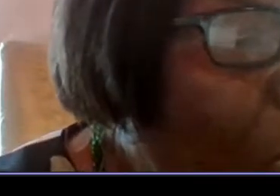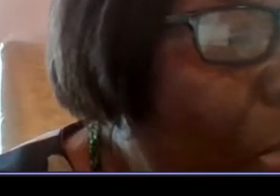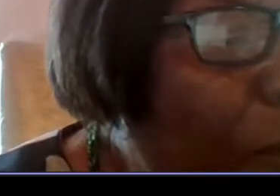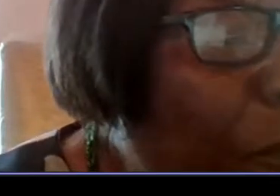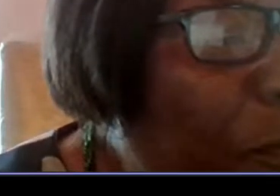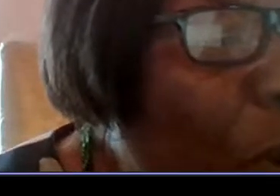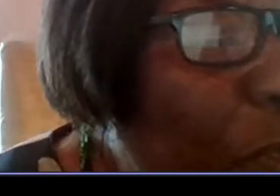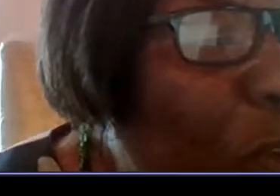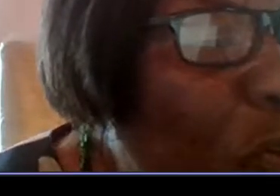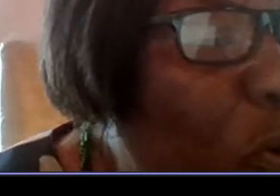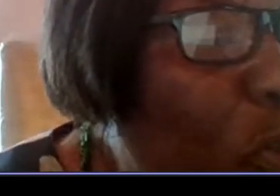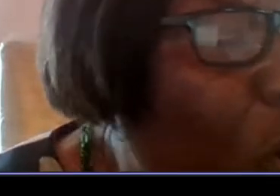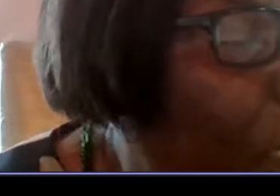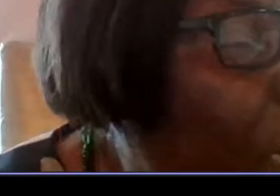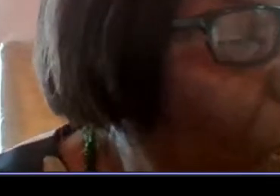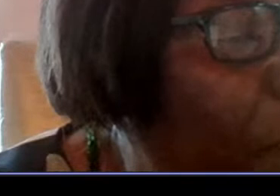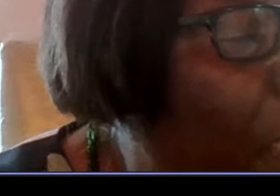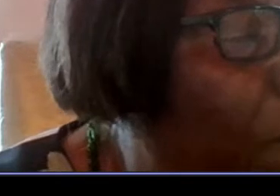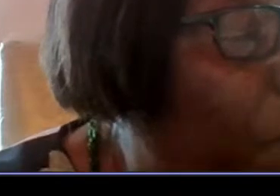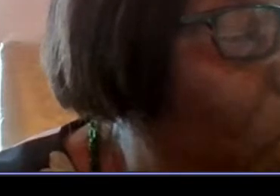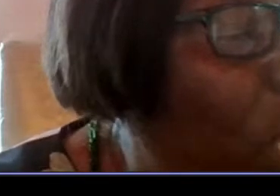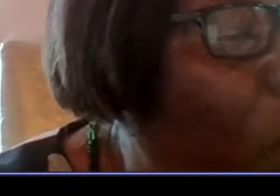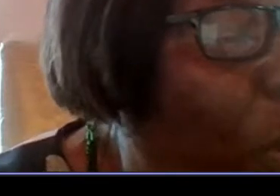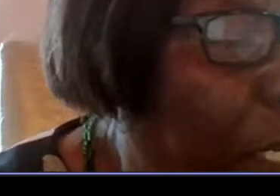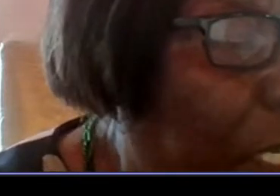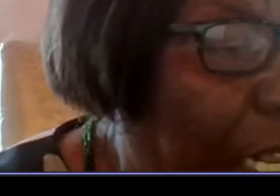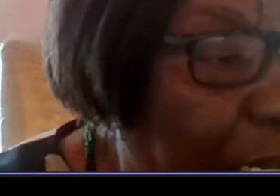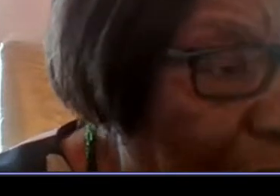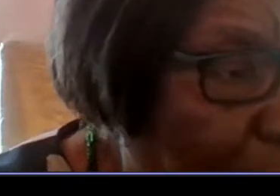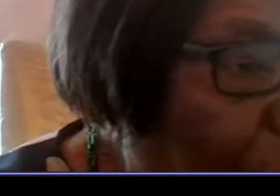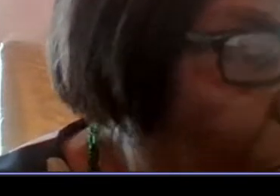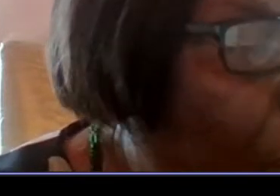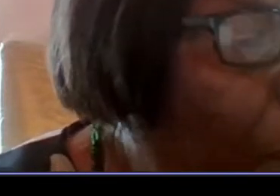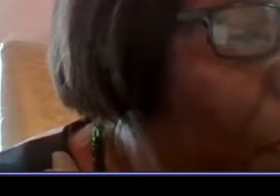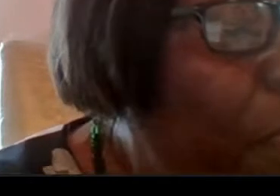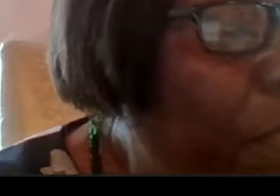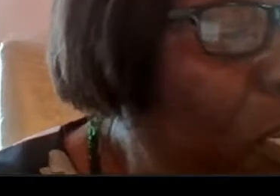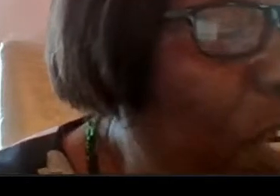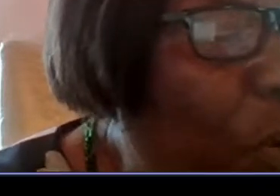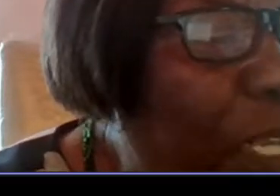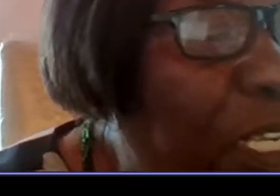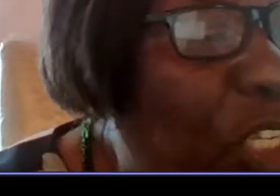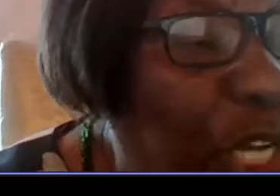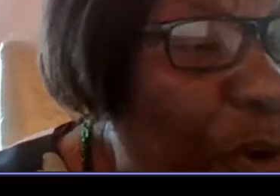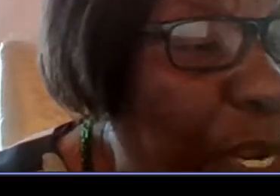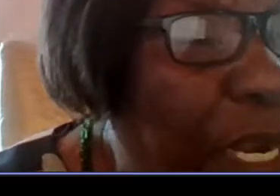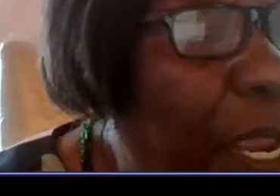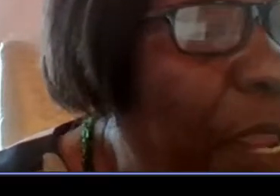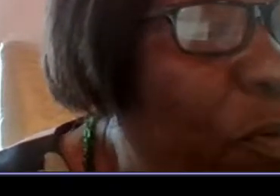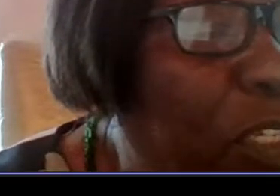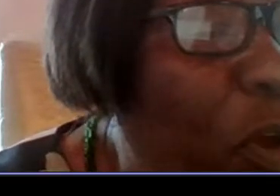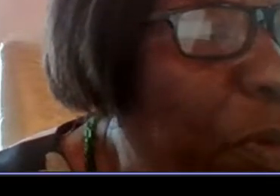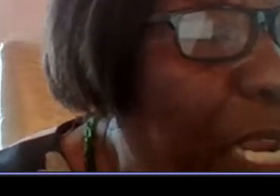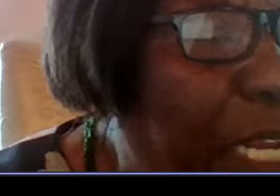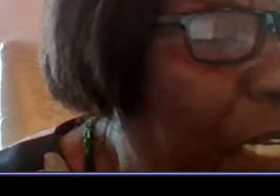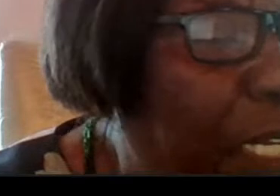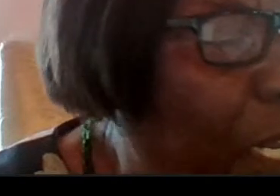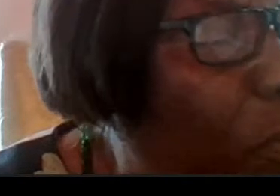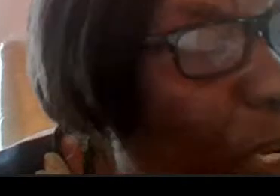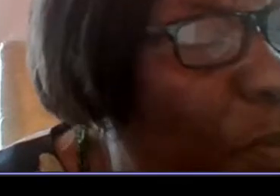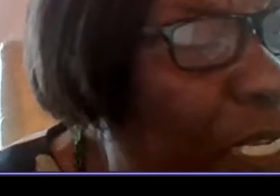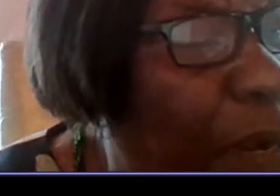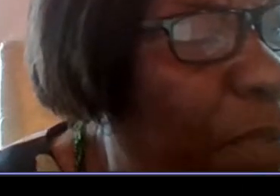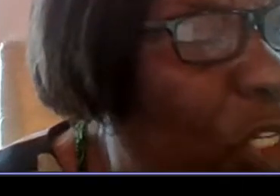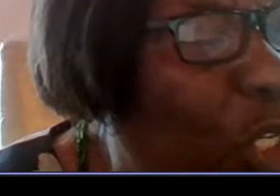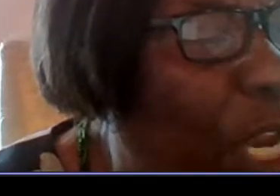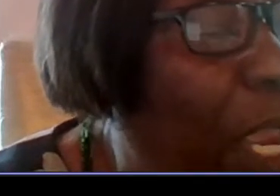climb. A fall from those could cause either a fracture or instant death. This request is genuine and was